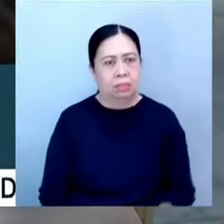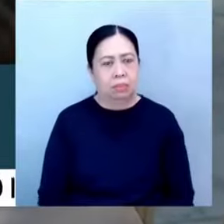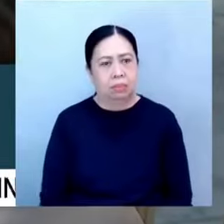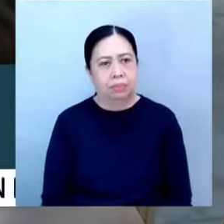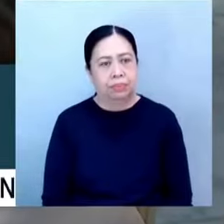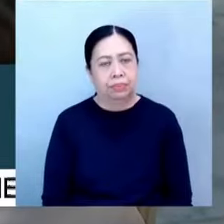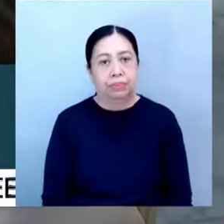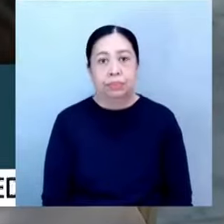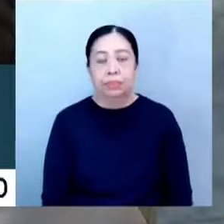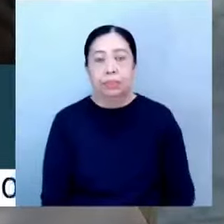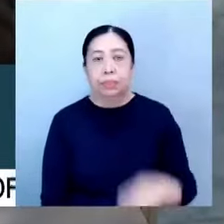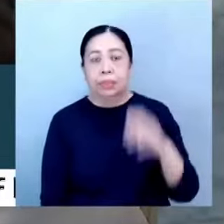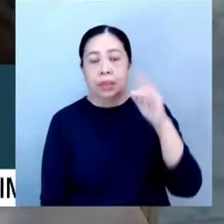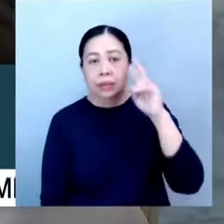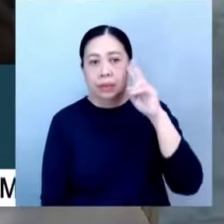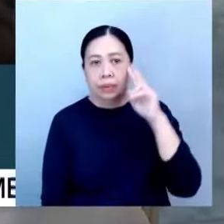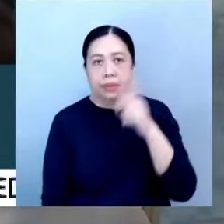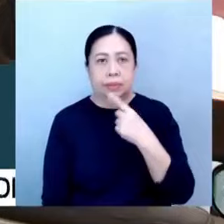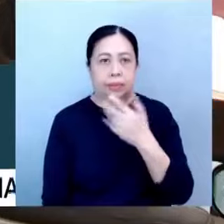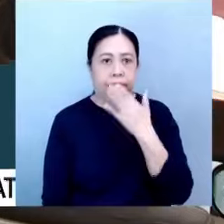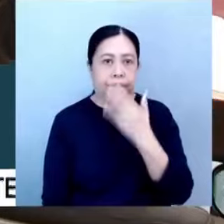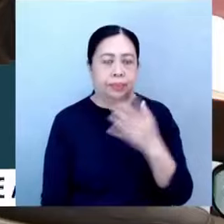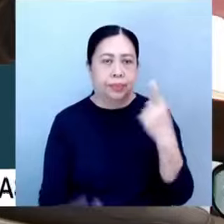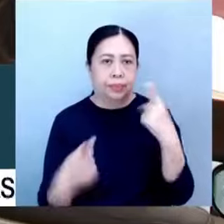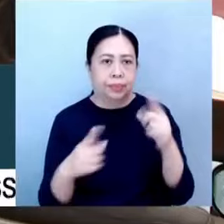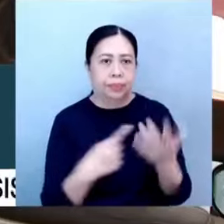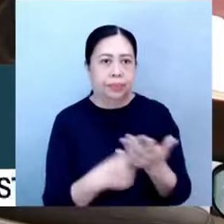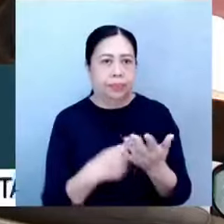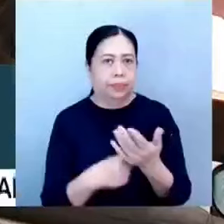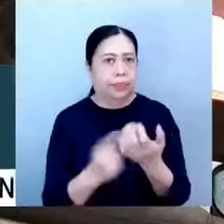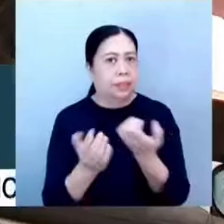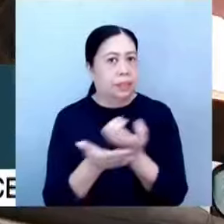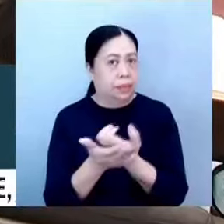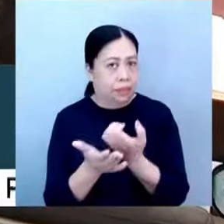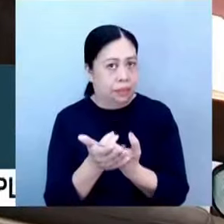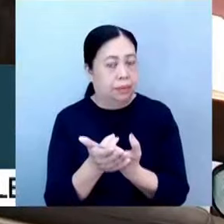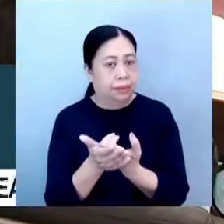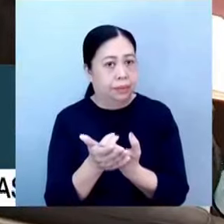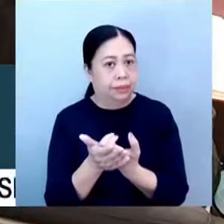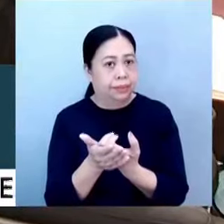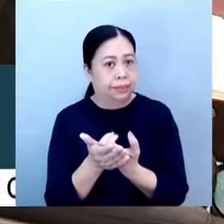Villafuerte, meanwhile, thanks the Senate for finally tackling